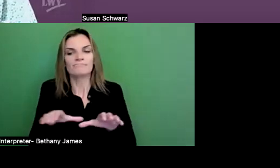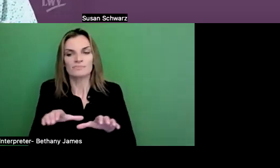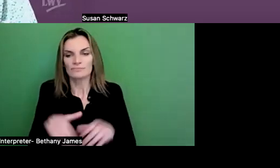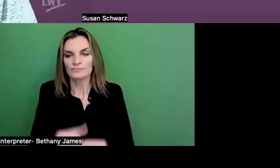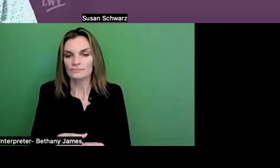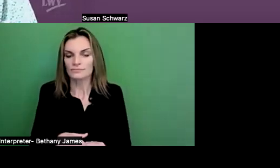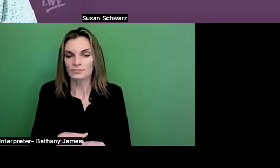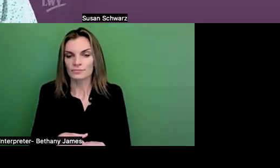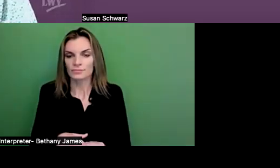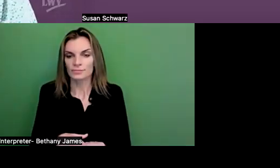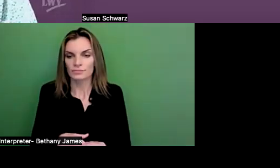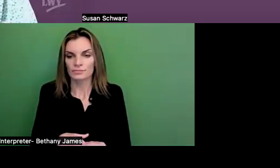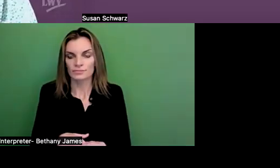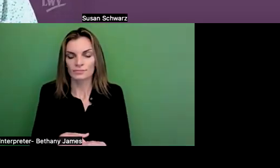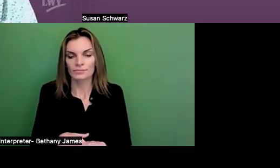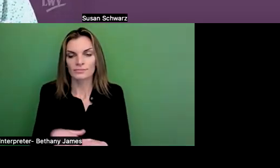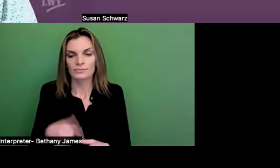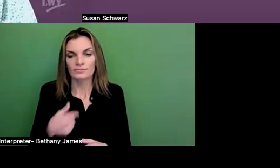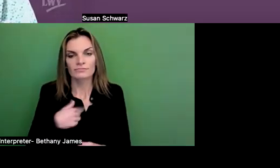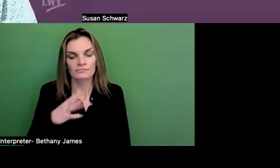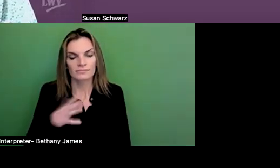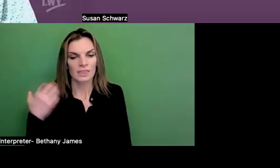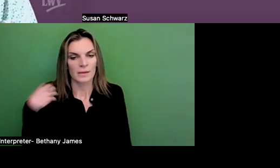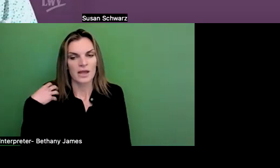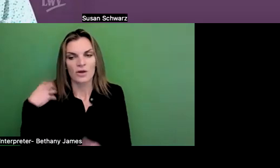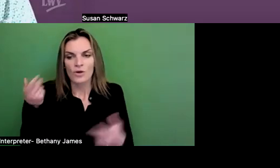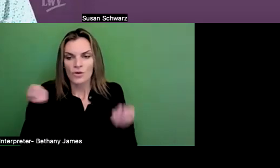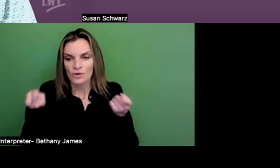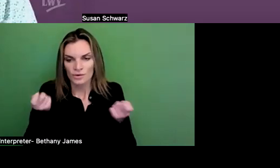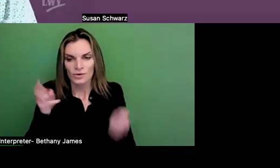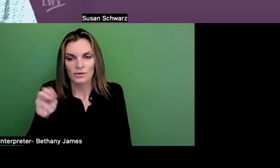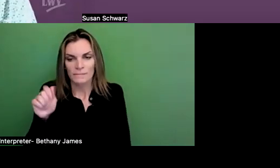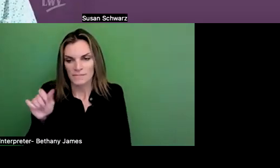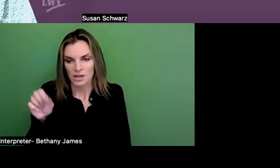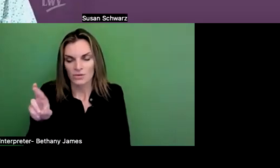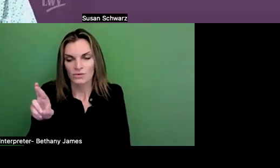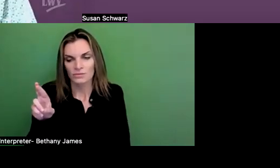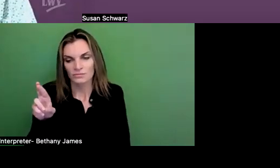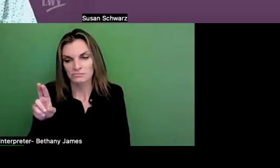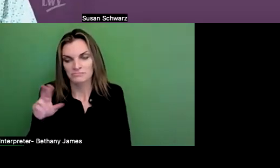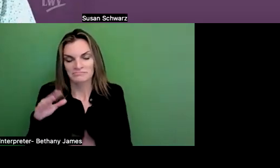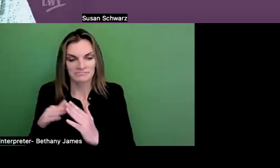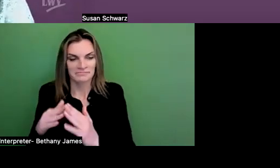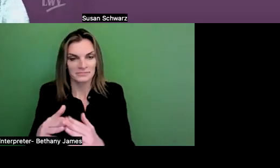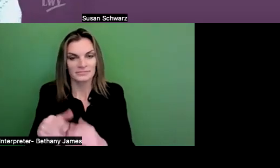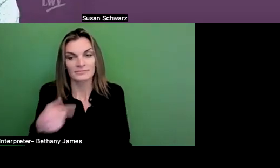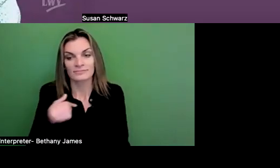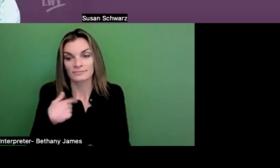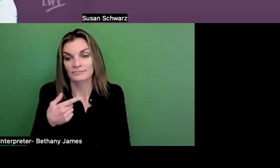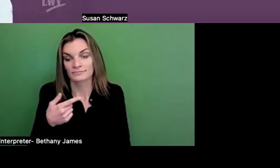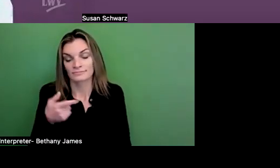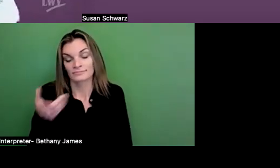being the mayor, which is the chief operating officer, executive officer of Dobbs Ferry. I'm